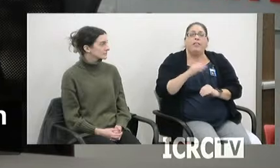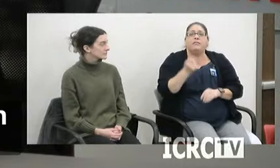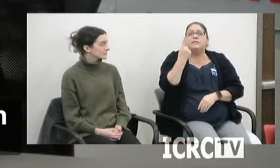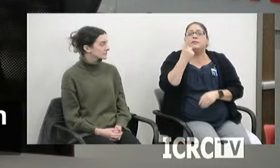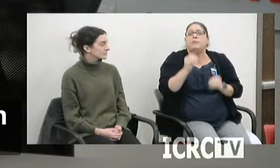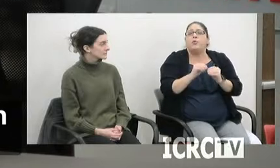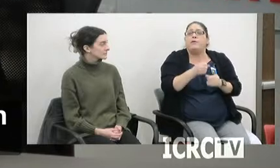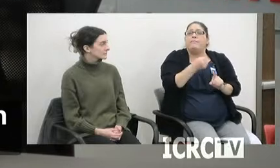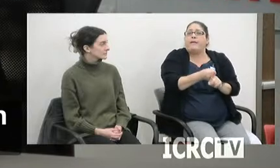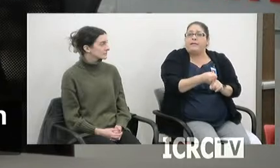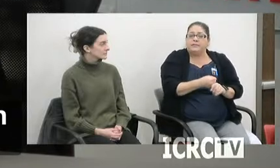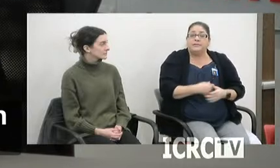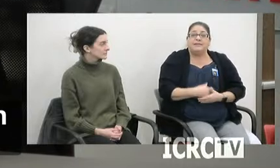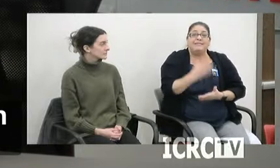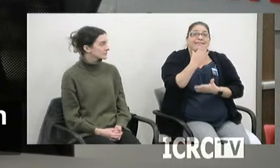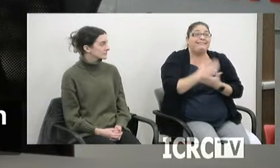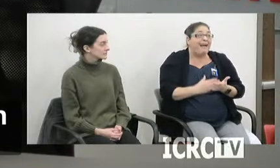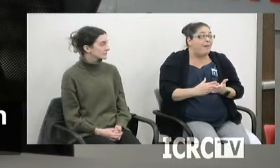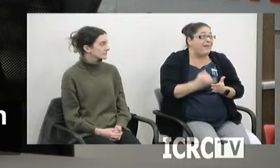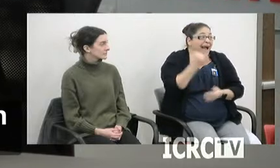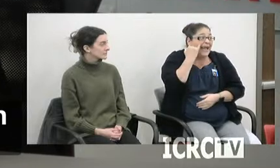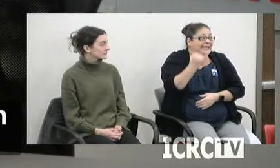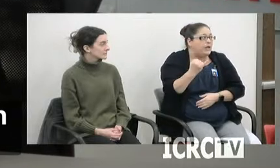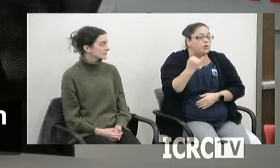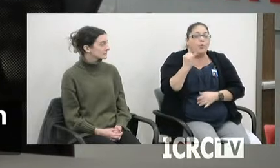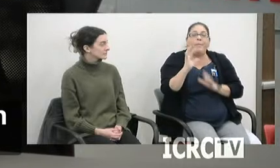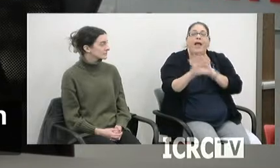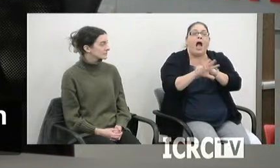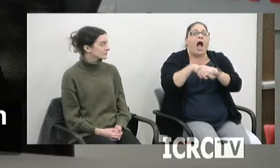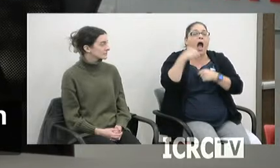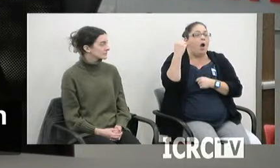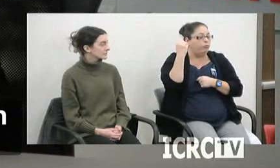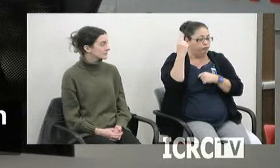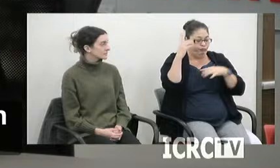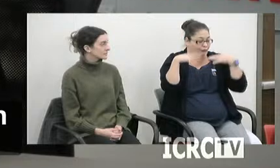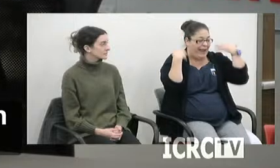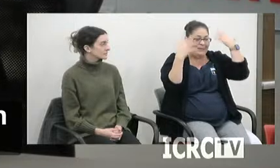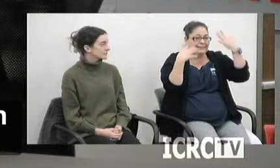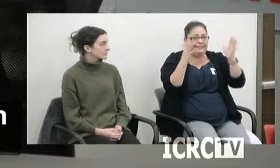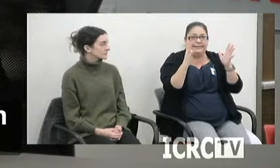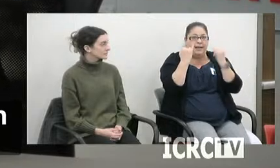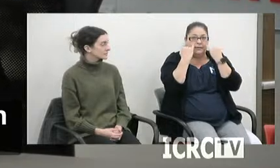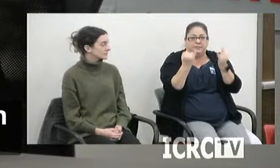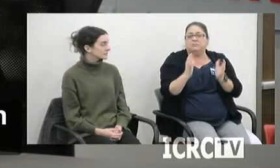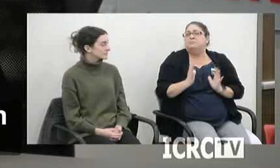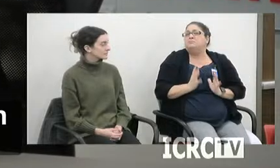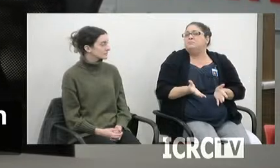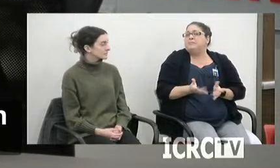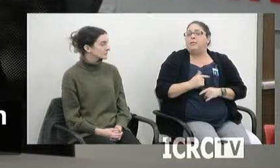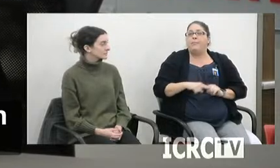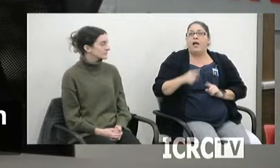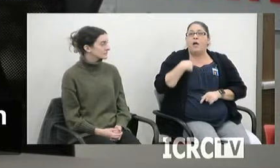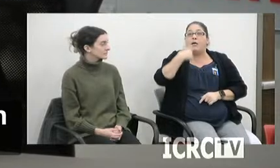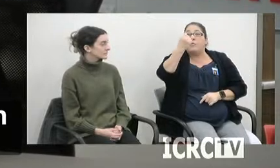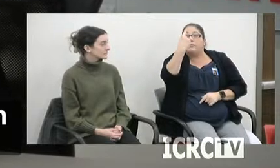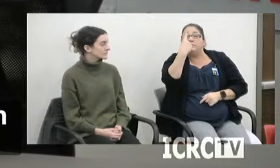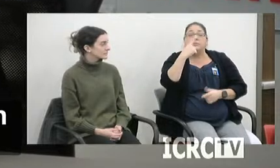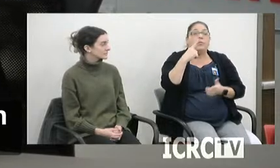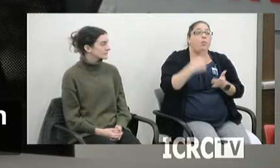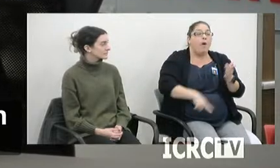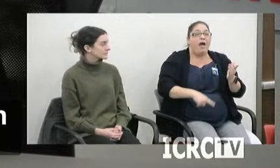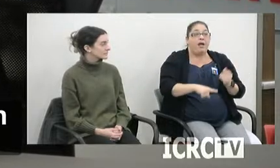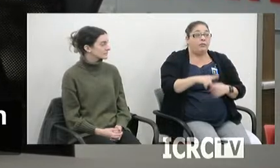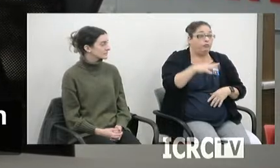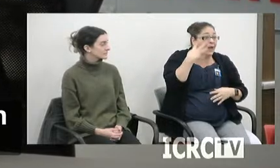ideas. Some of them could be absolutely crazy. I want to understand if they are or not, and